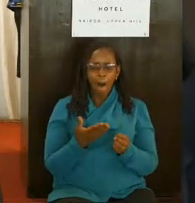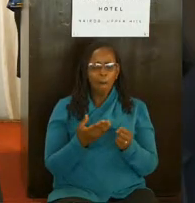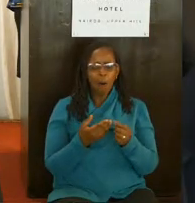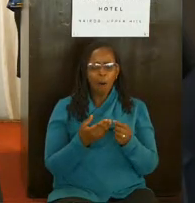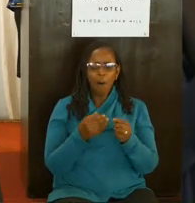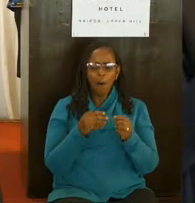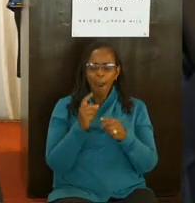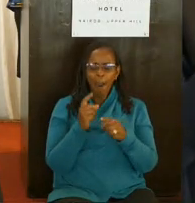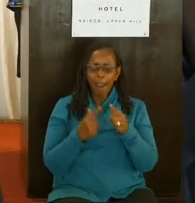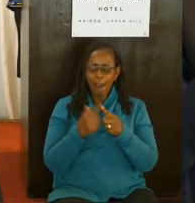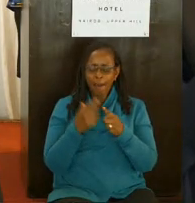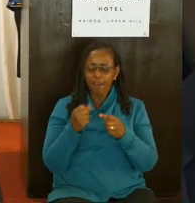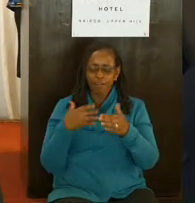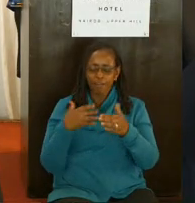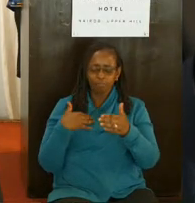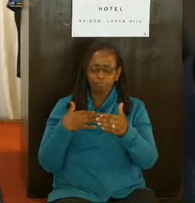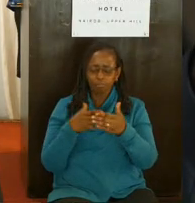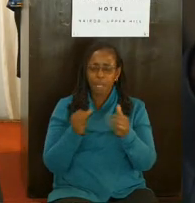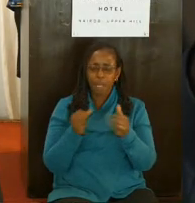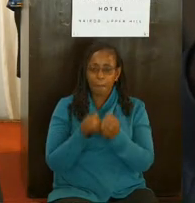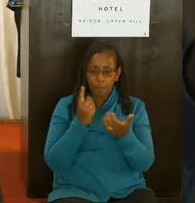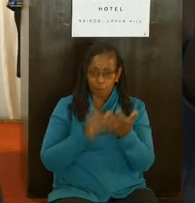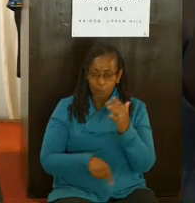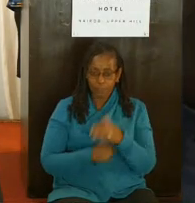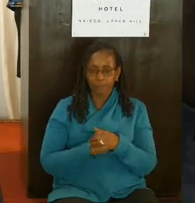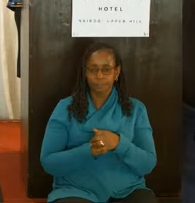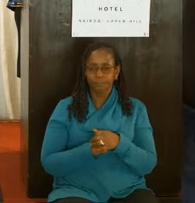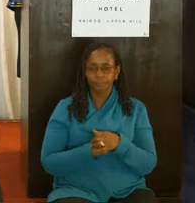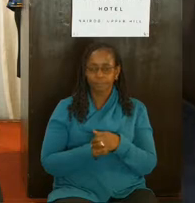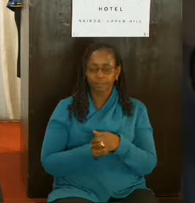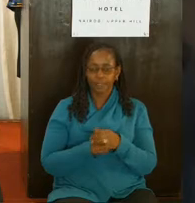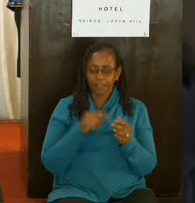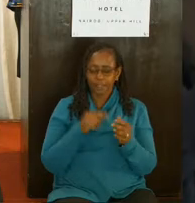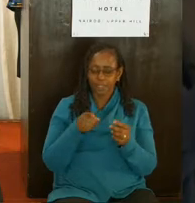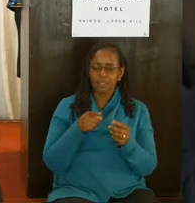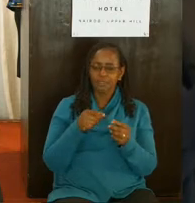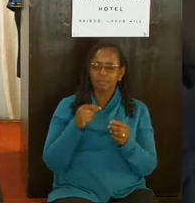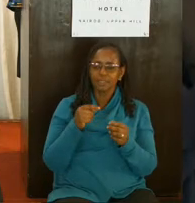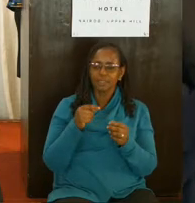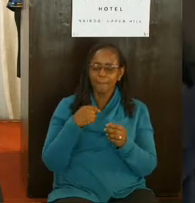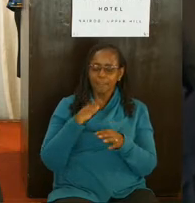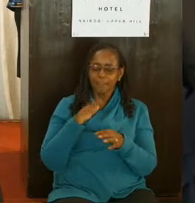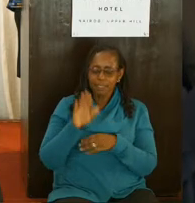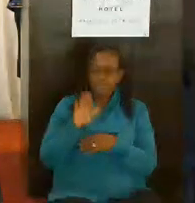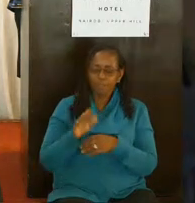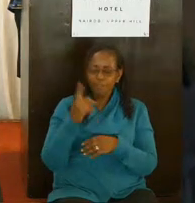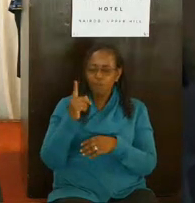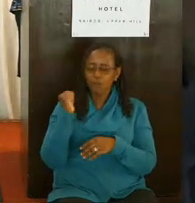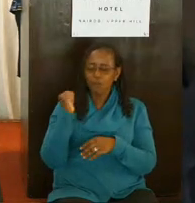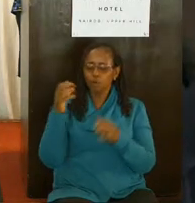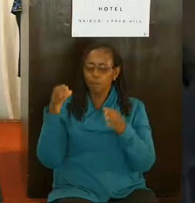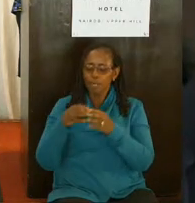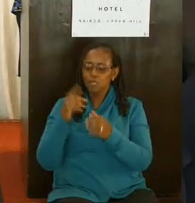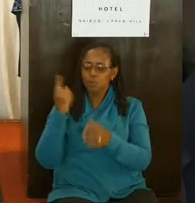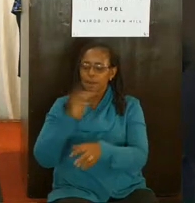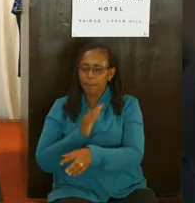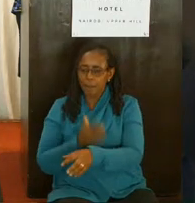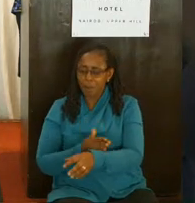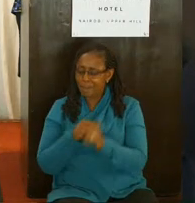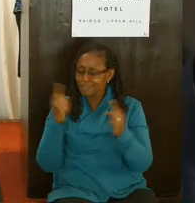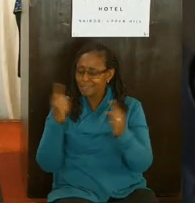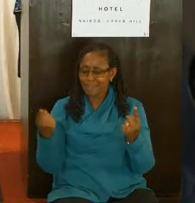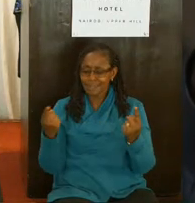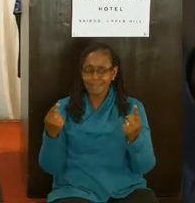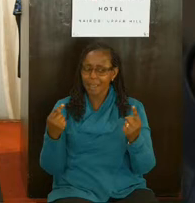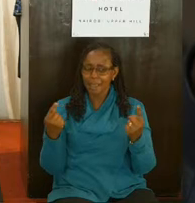happening for the last five years is the milestones for the political party in power which is contrary to the provisions of